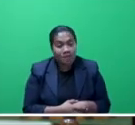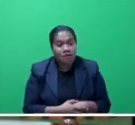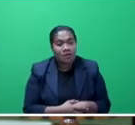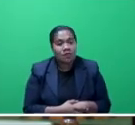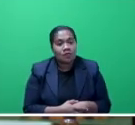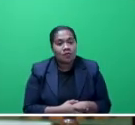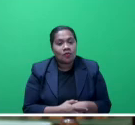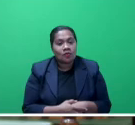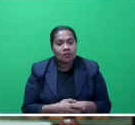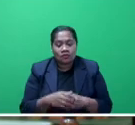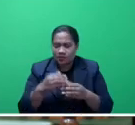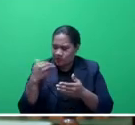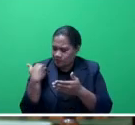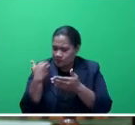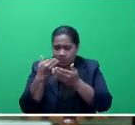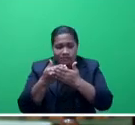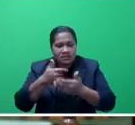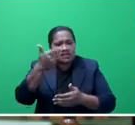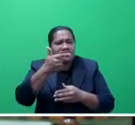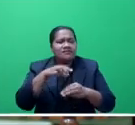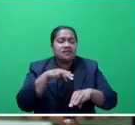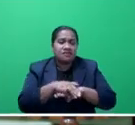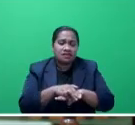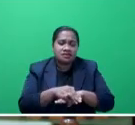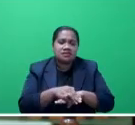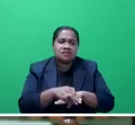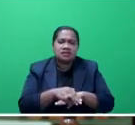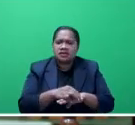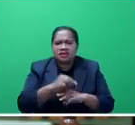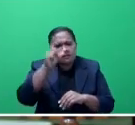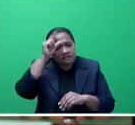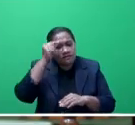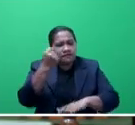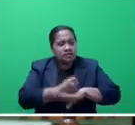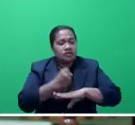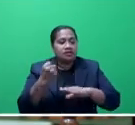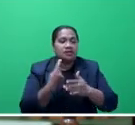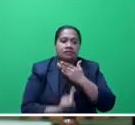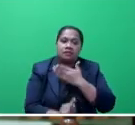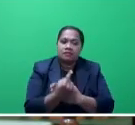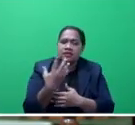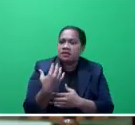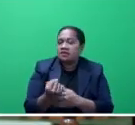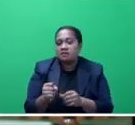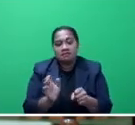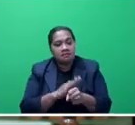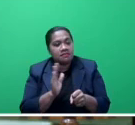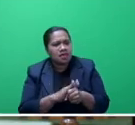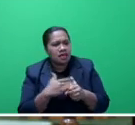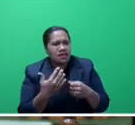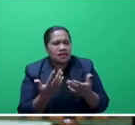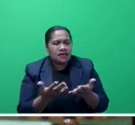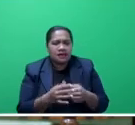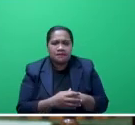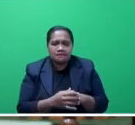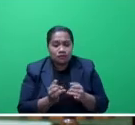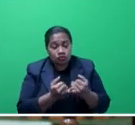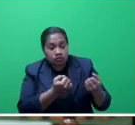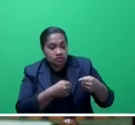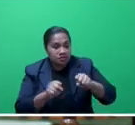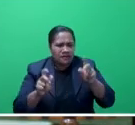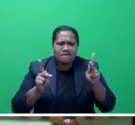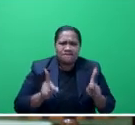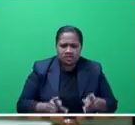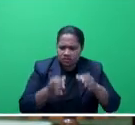Over the past 17 months, Mr. Speaker, sir, the Fijian government has had to make crucial strategic fiscal